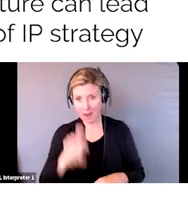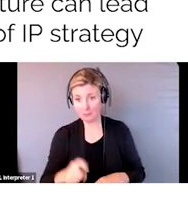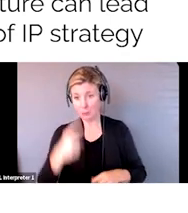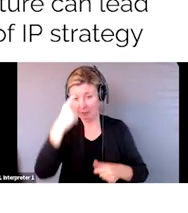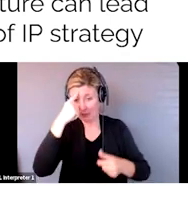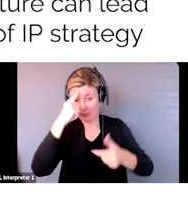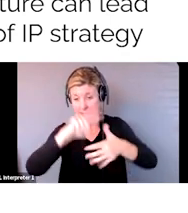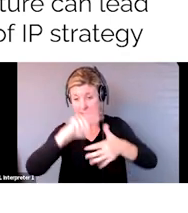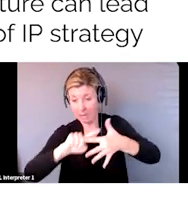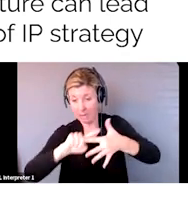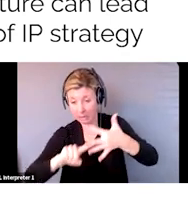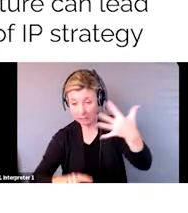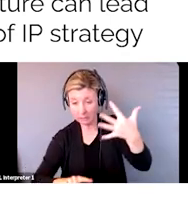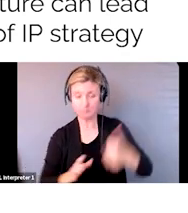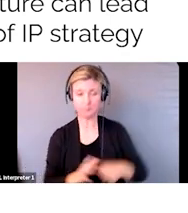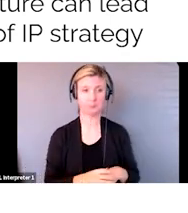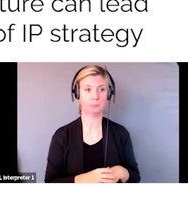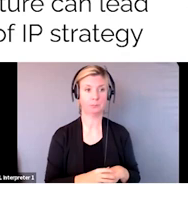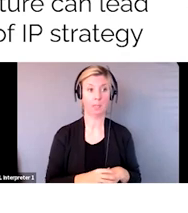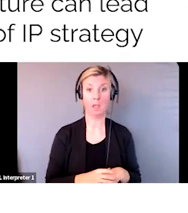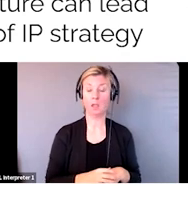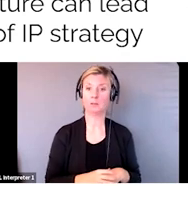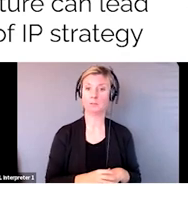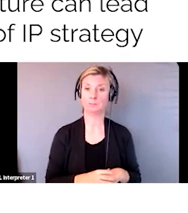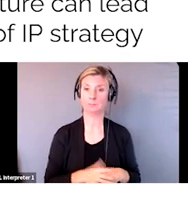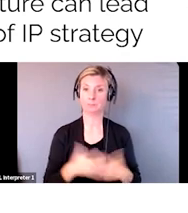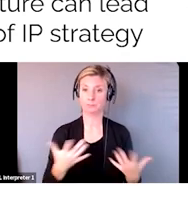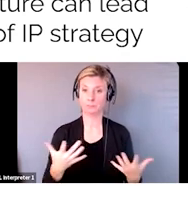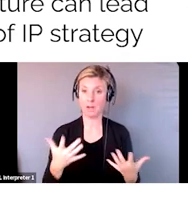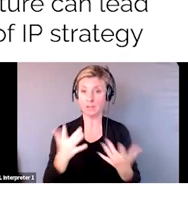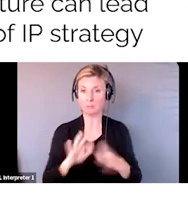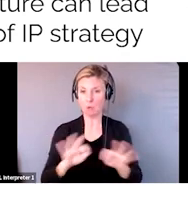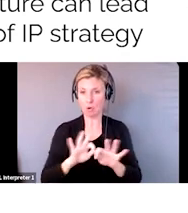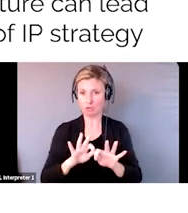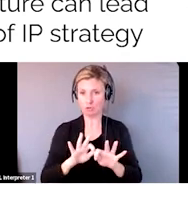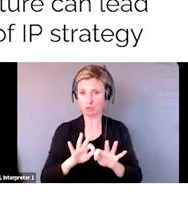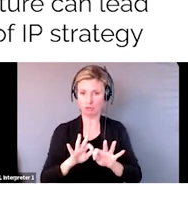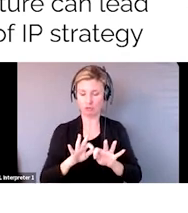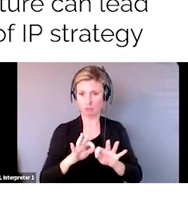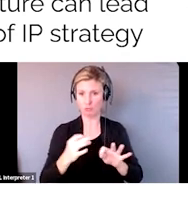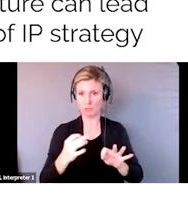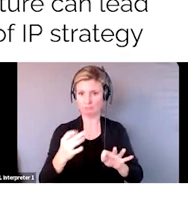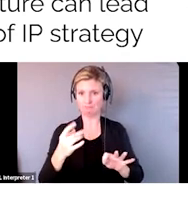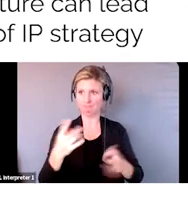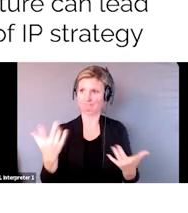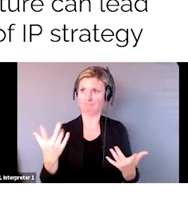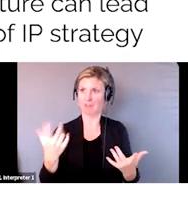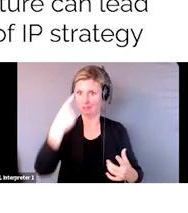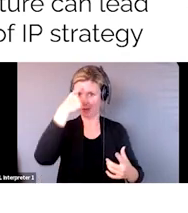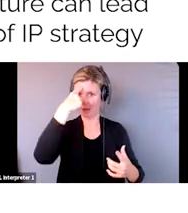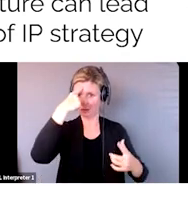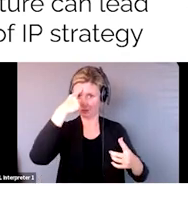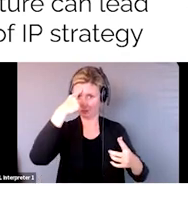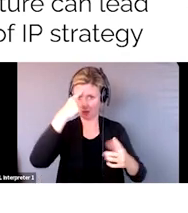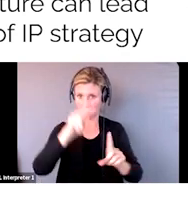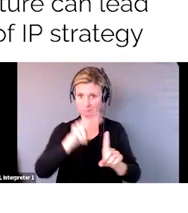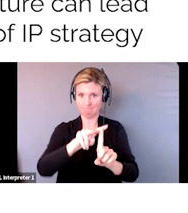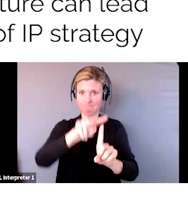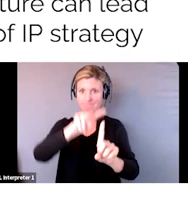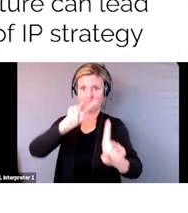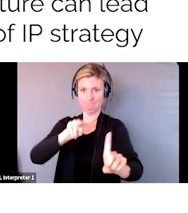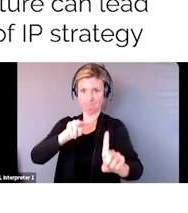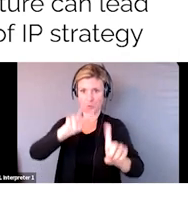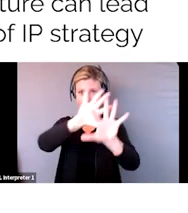If you fail to look at the big picture, let's not get funneled into a certain, let's not